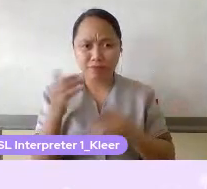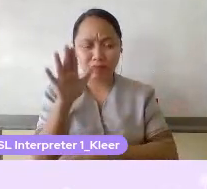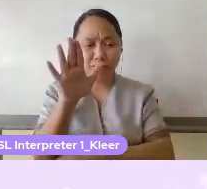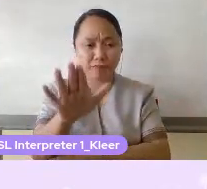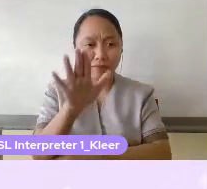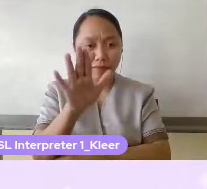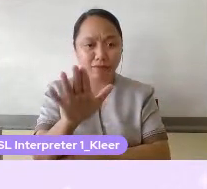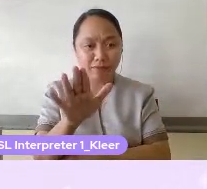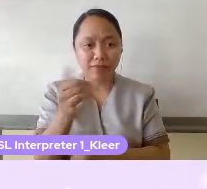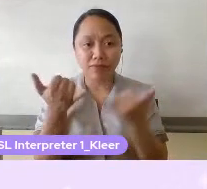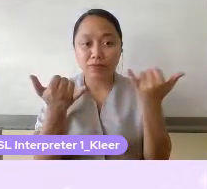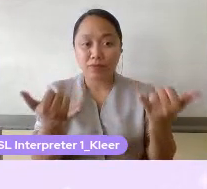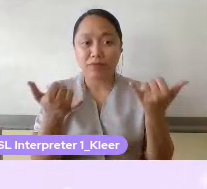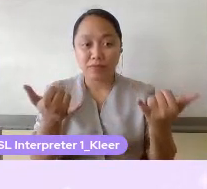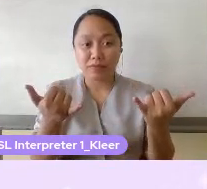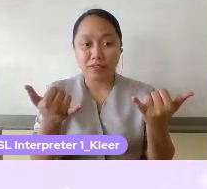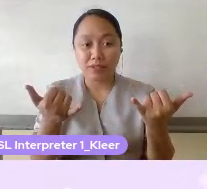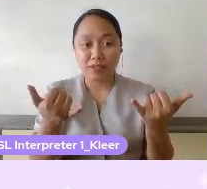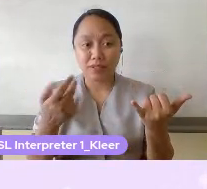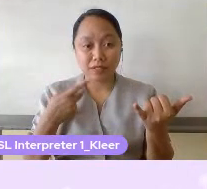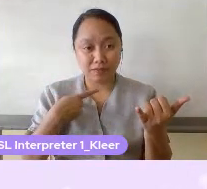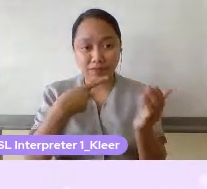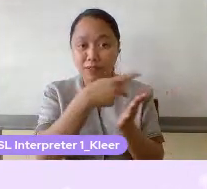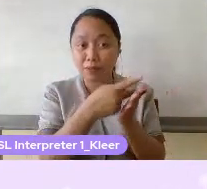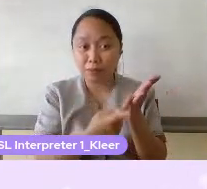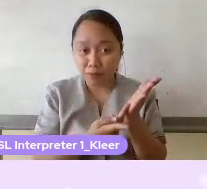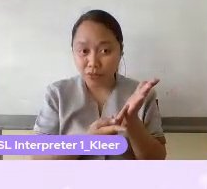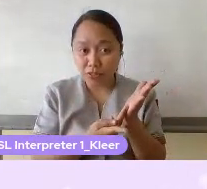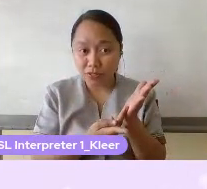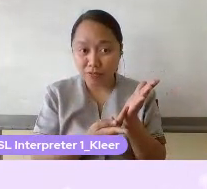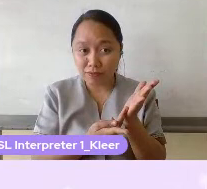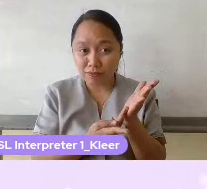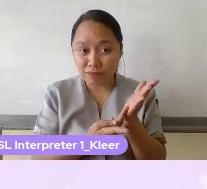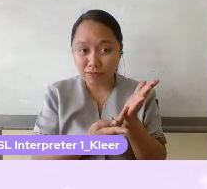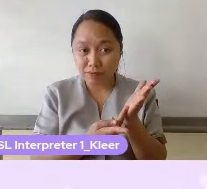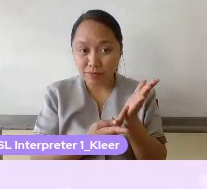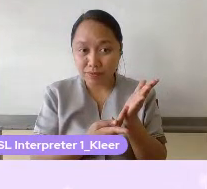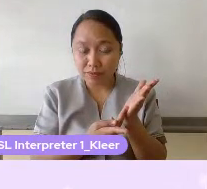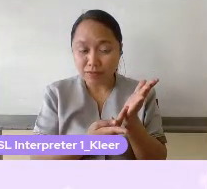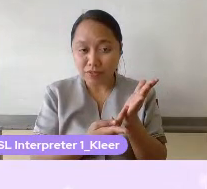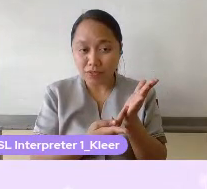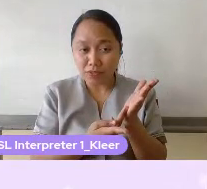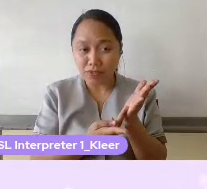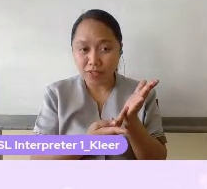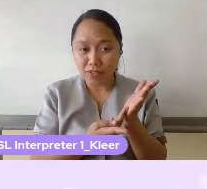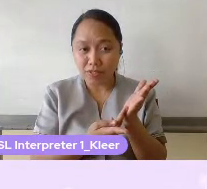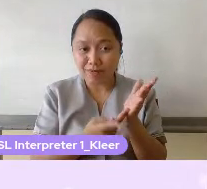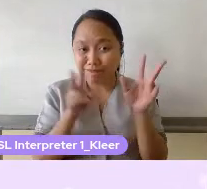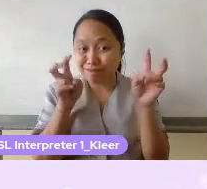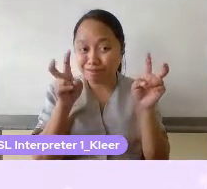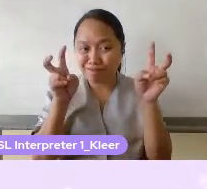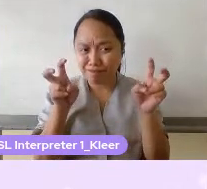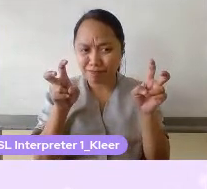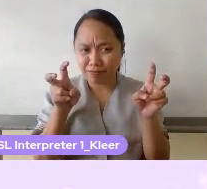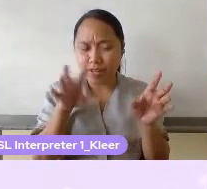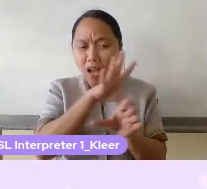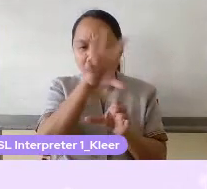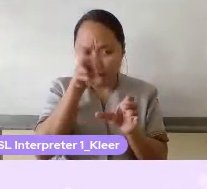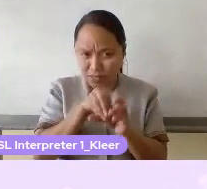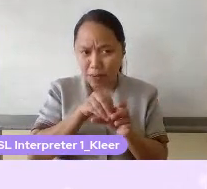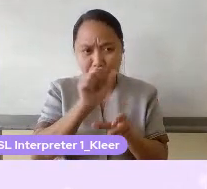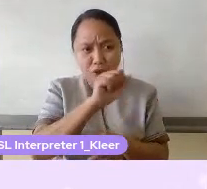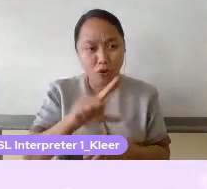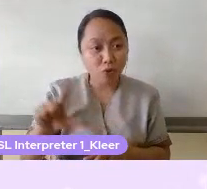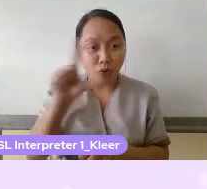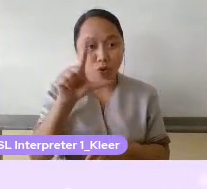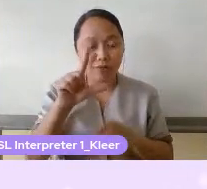privilege to be part of this edition of Kasama All on the celebration of the National